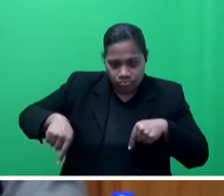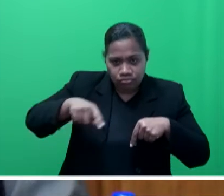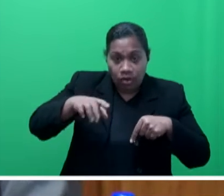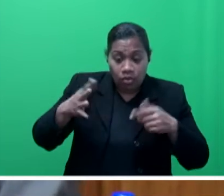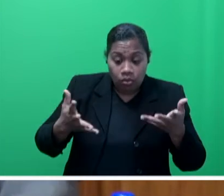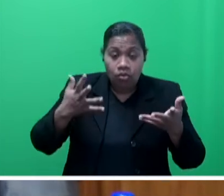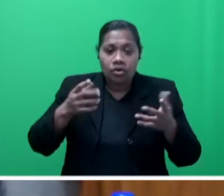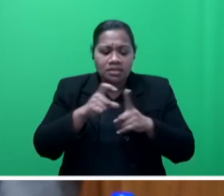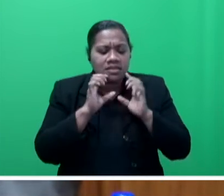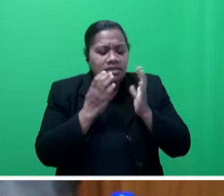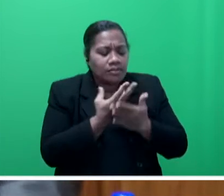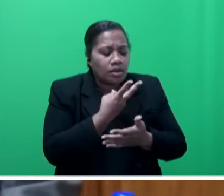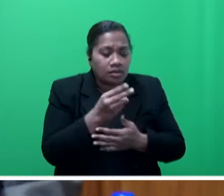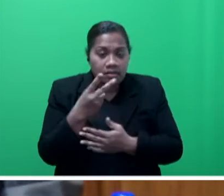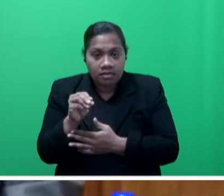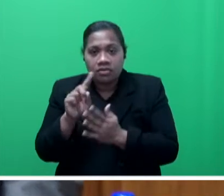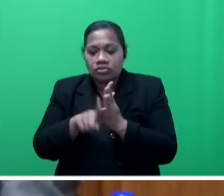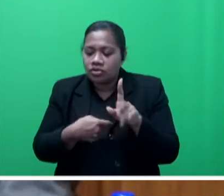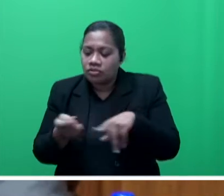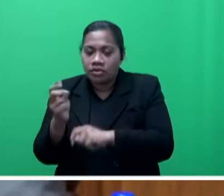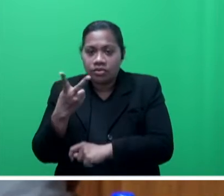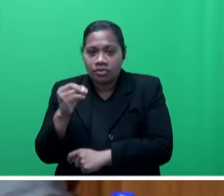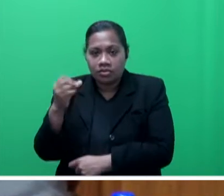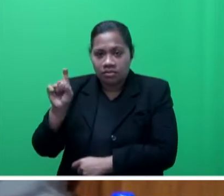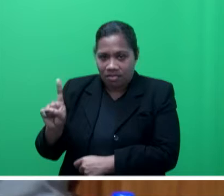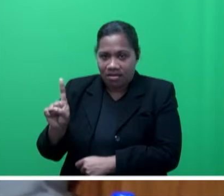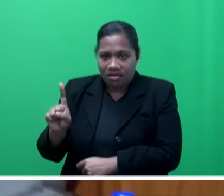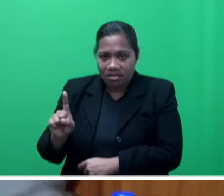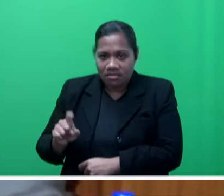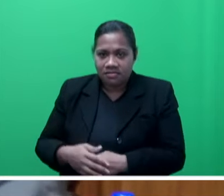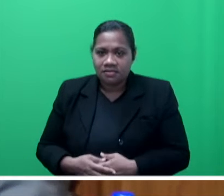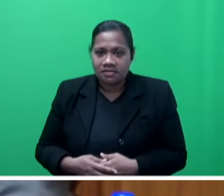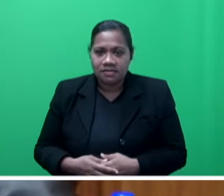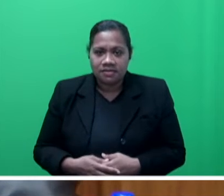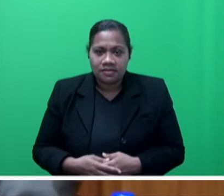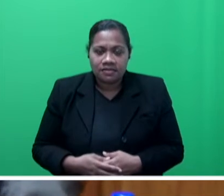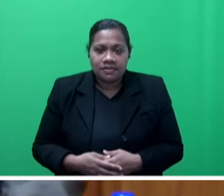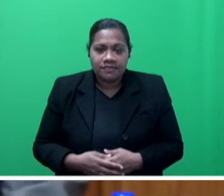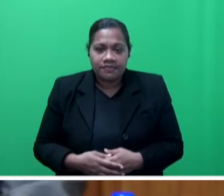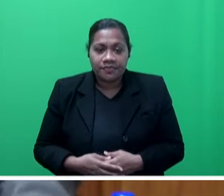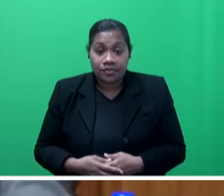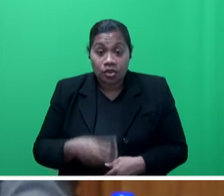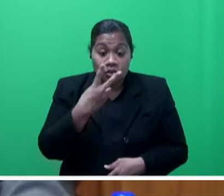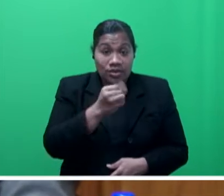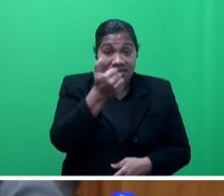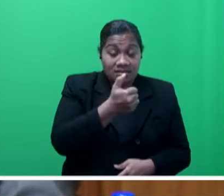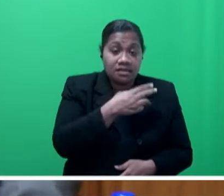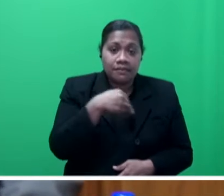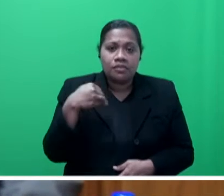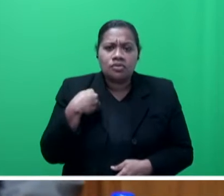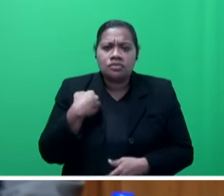December 2020 to January 2021. But since 2015, the ministry has assisted around